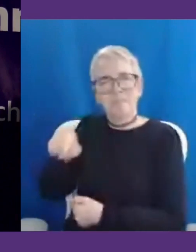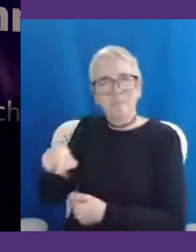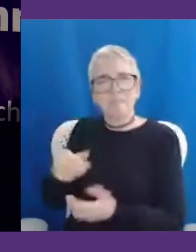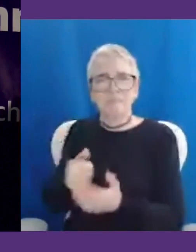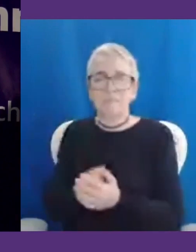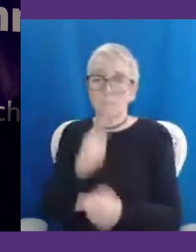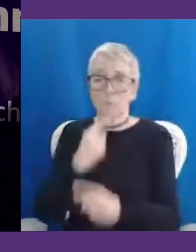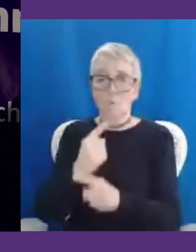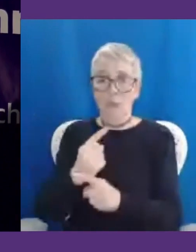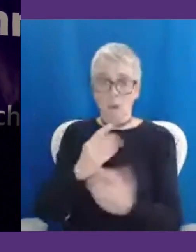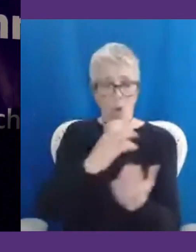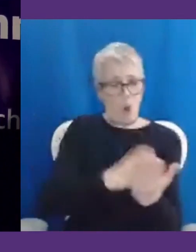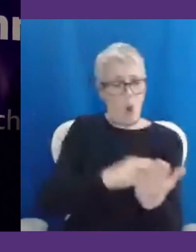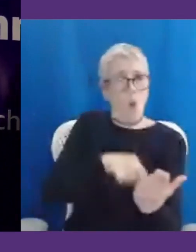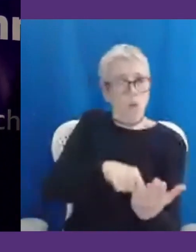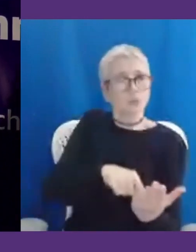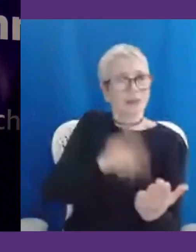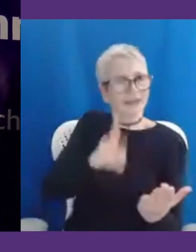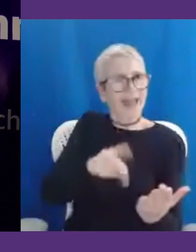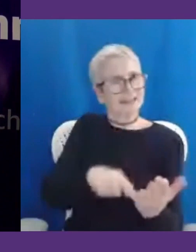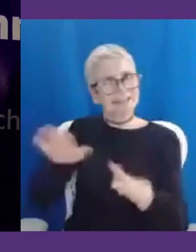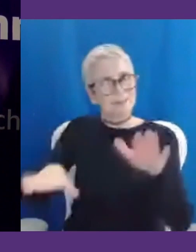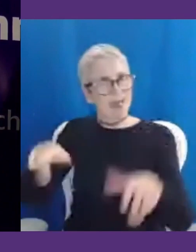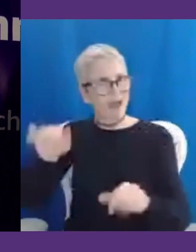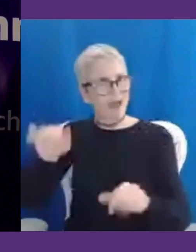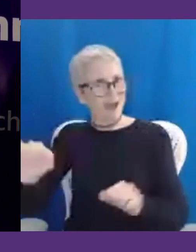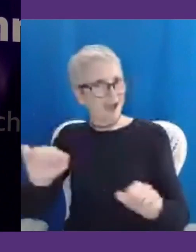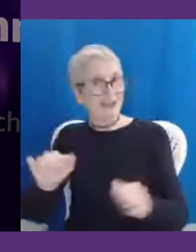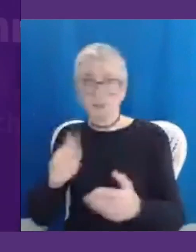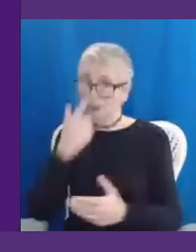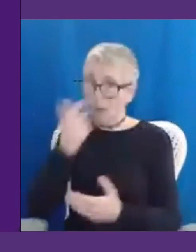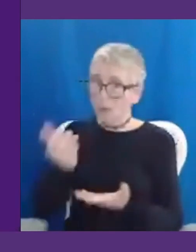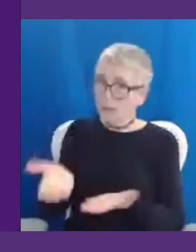what you've got. So if we can play the video.